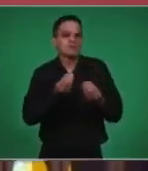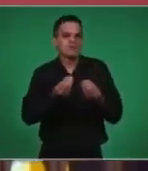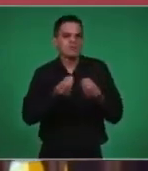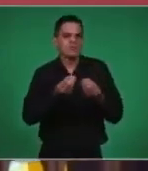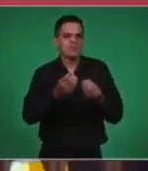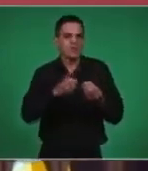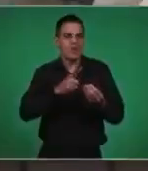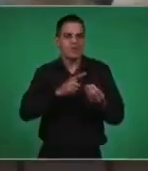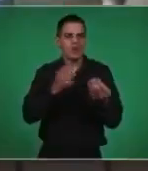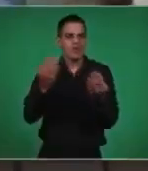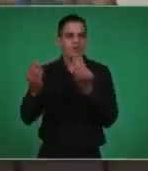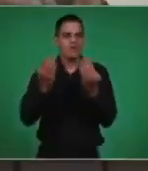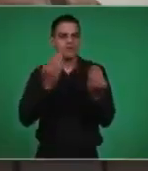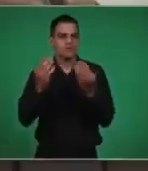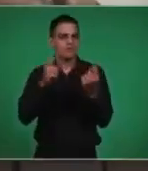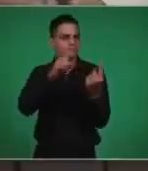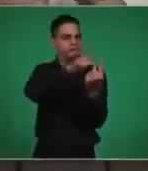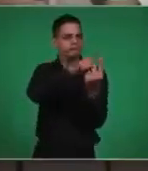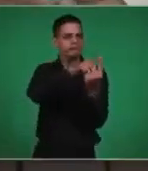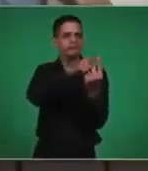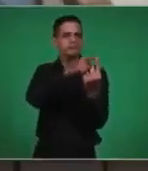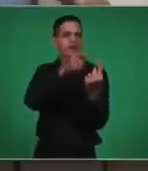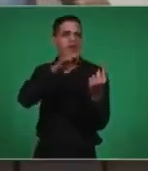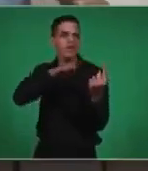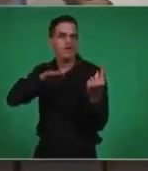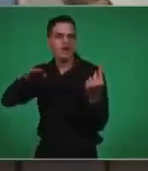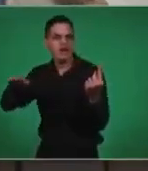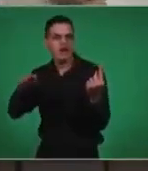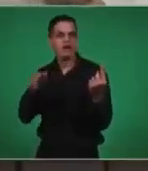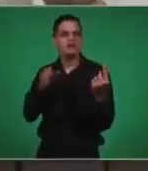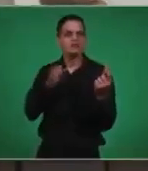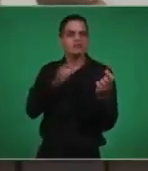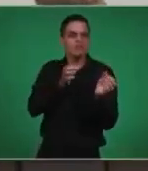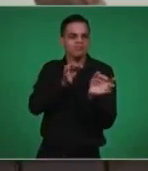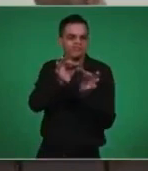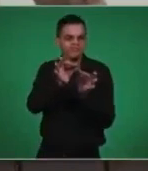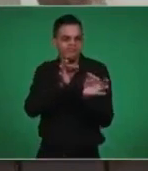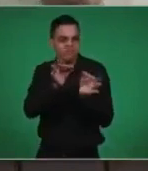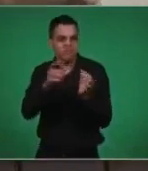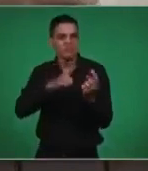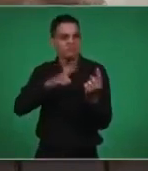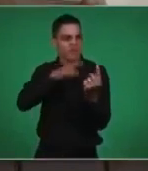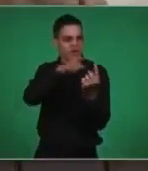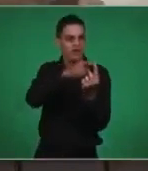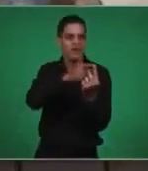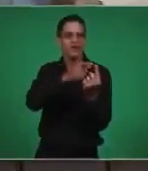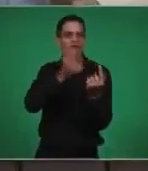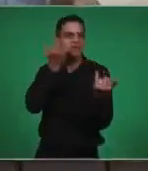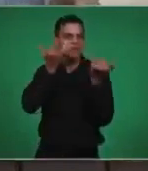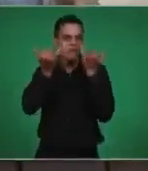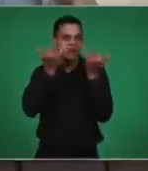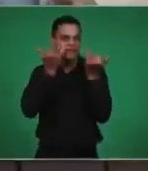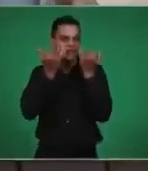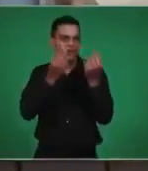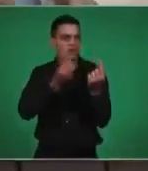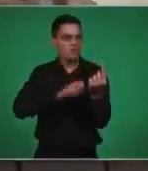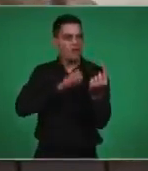is organized, that received instructions for their entire lives,